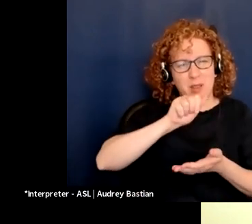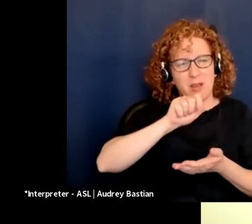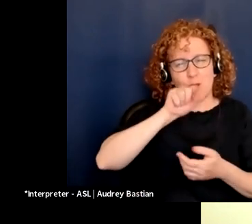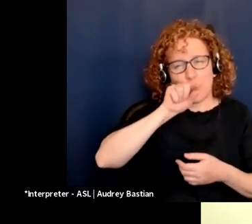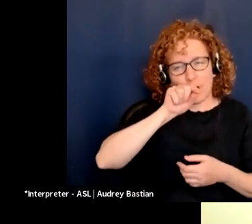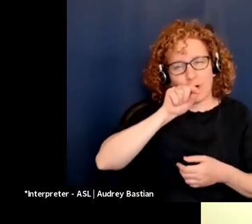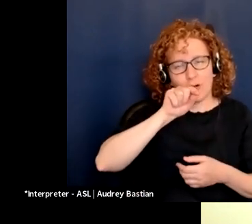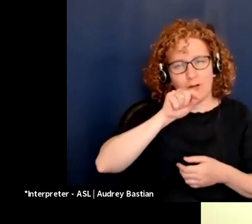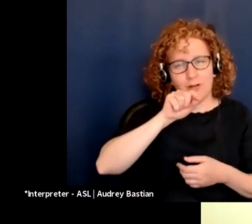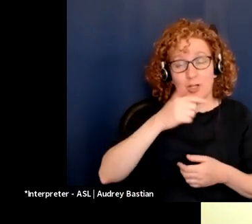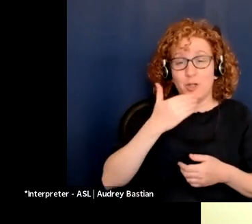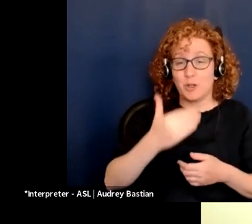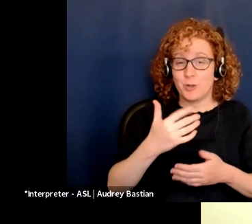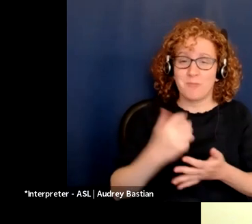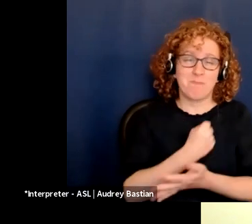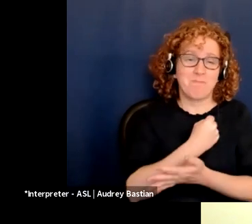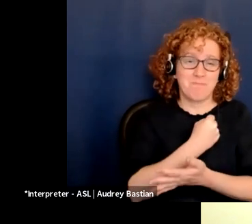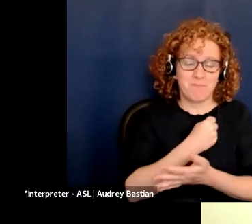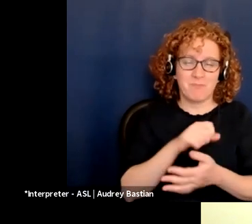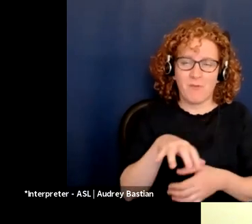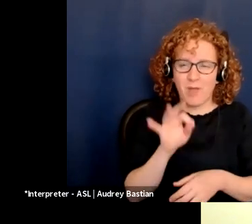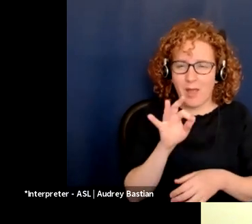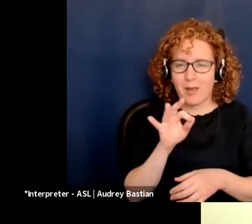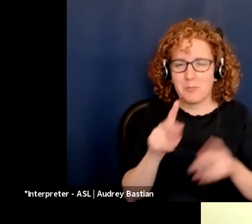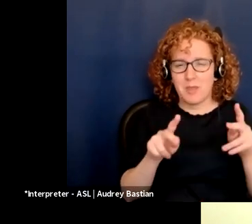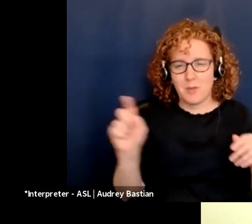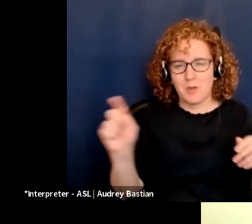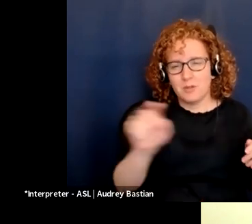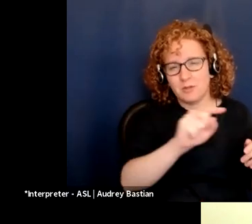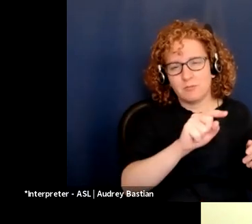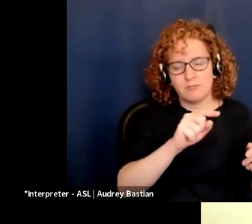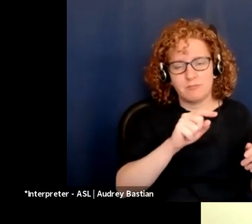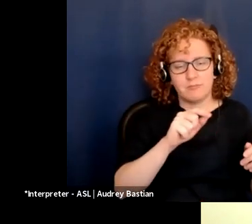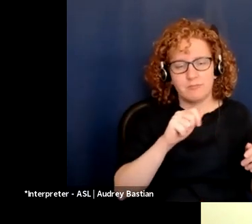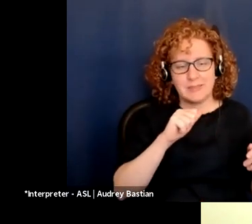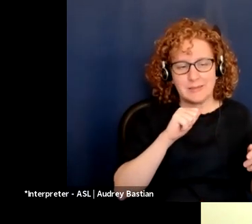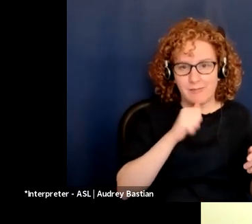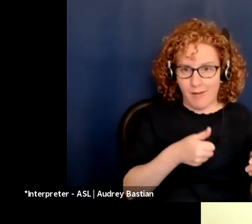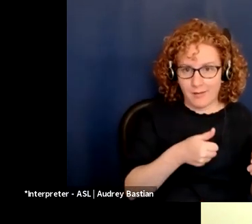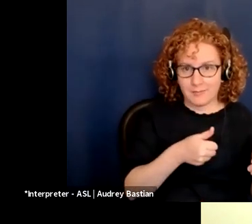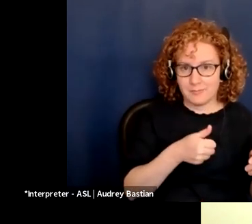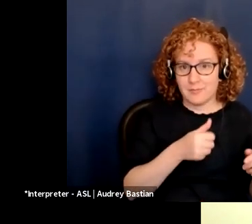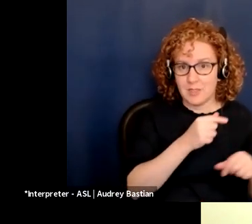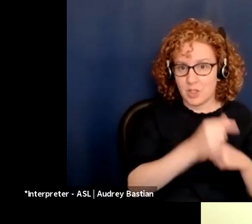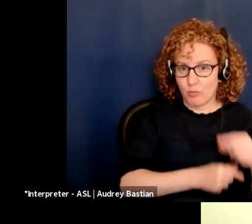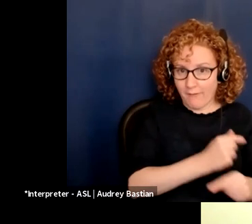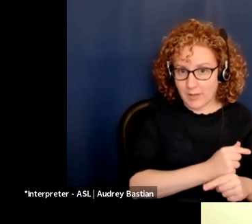a pretty good place to find folks that is not